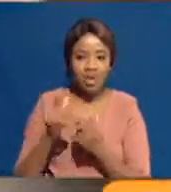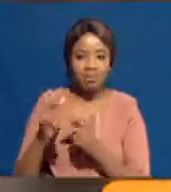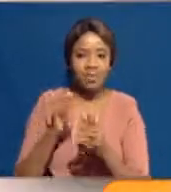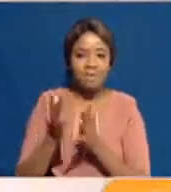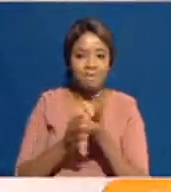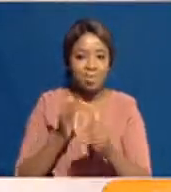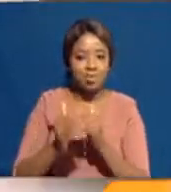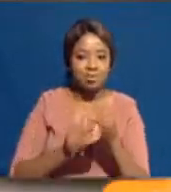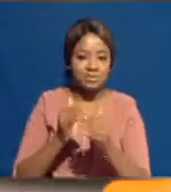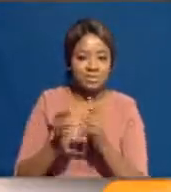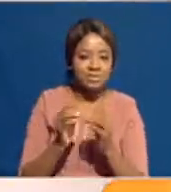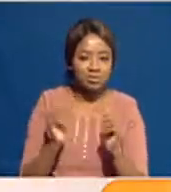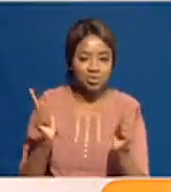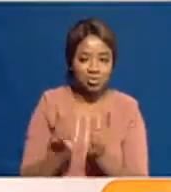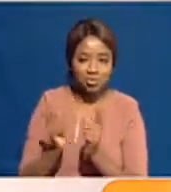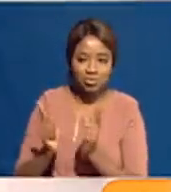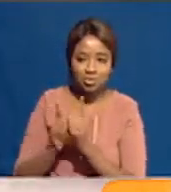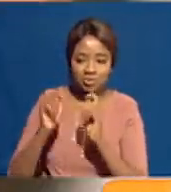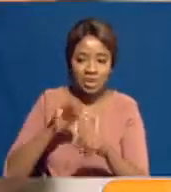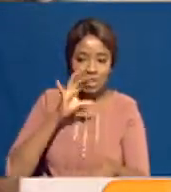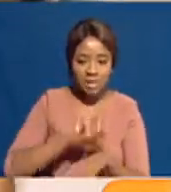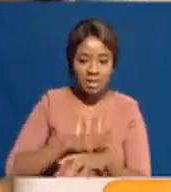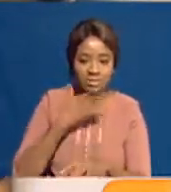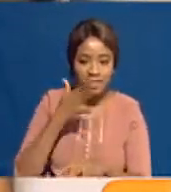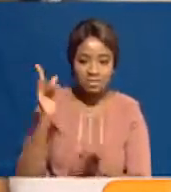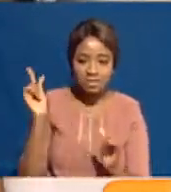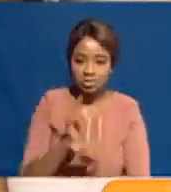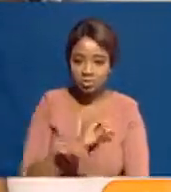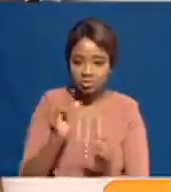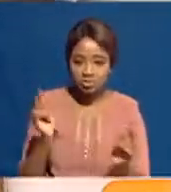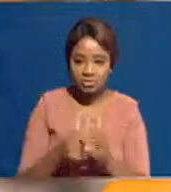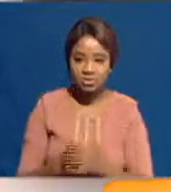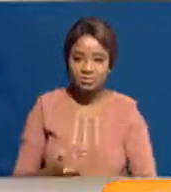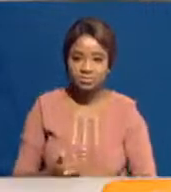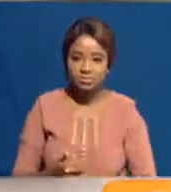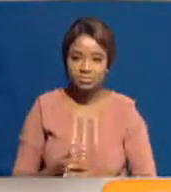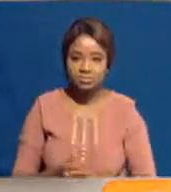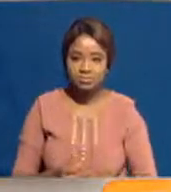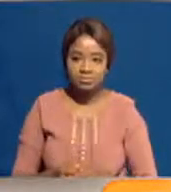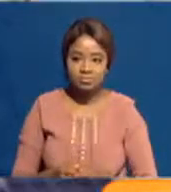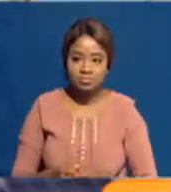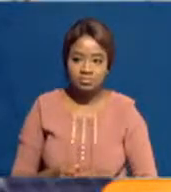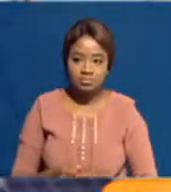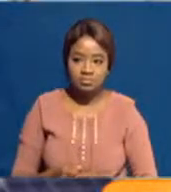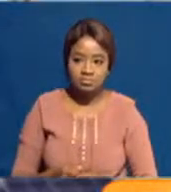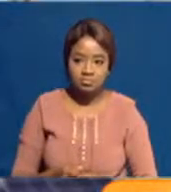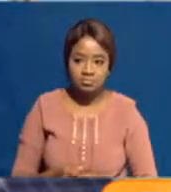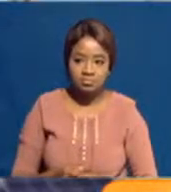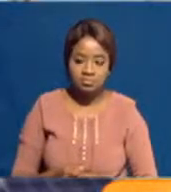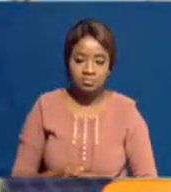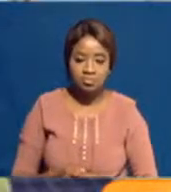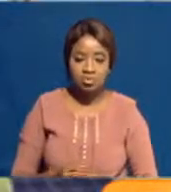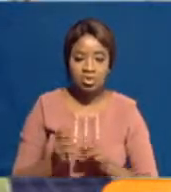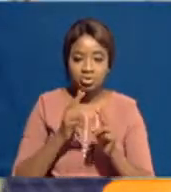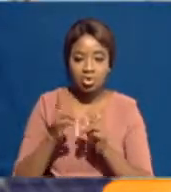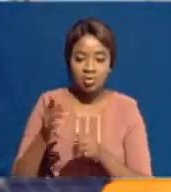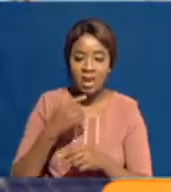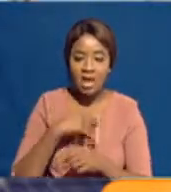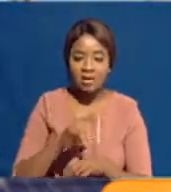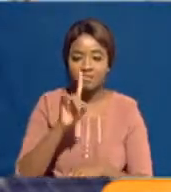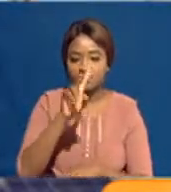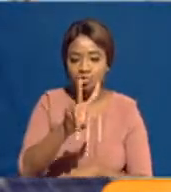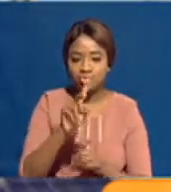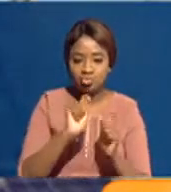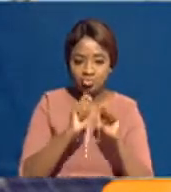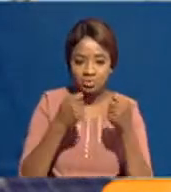by relaying information back to farmers in real time. Normally what happens is, traditionally when we have to test the soil, we have to